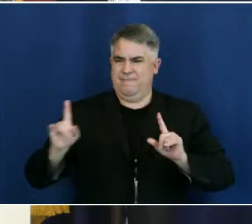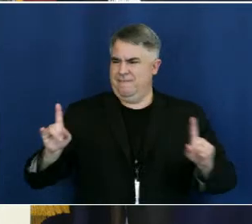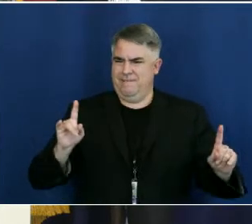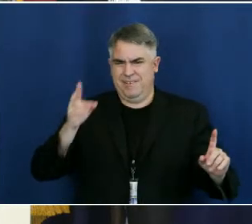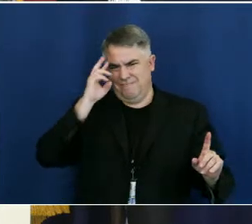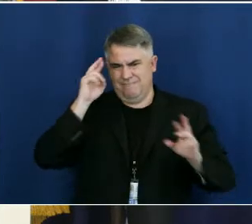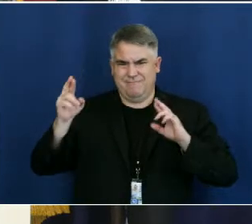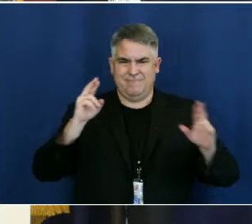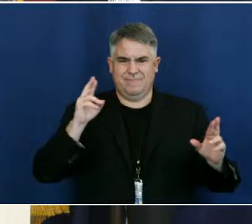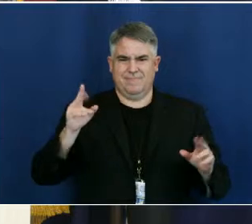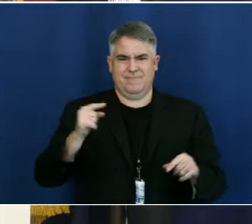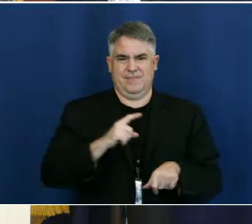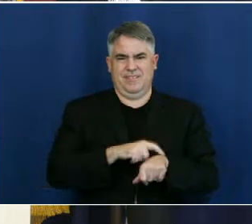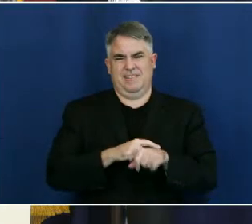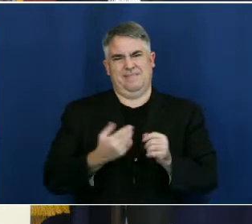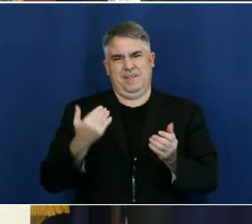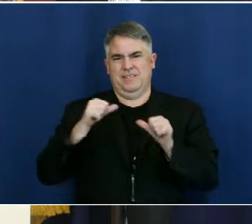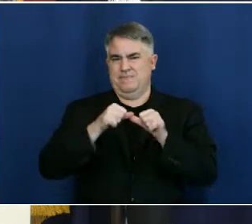routines.